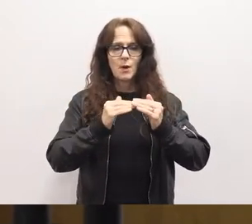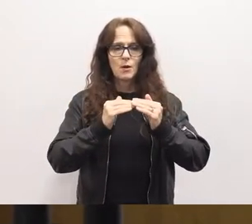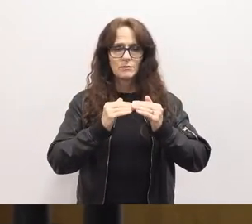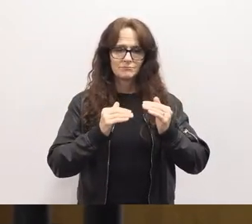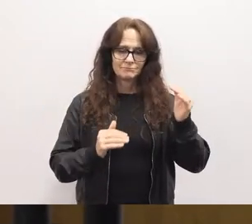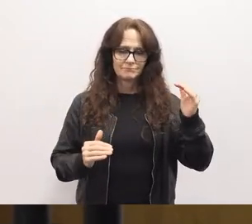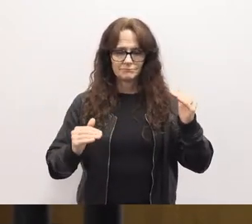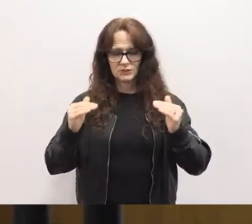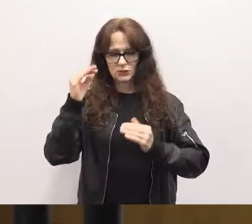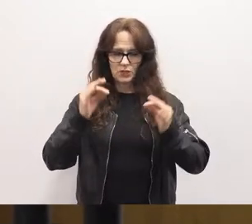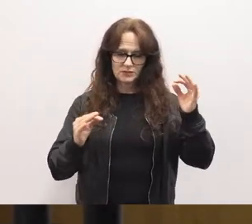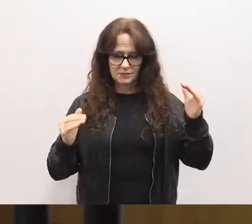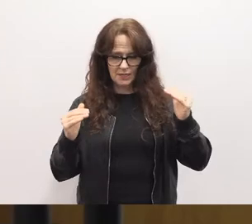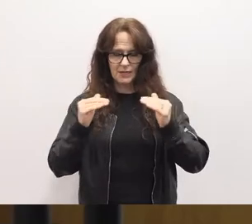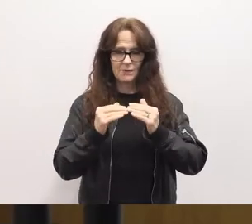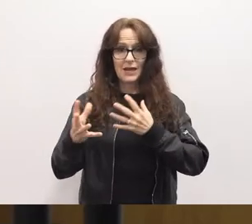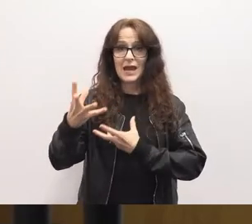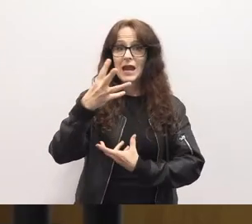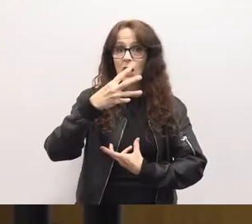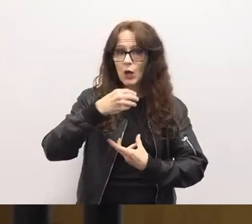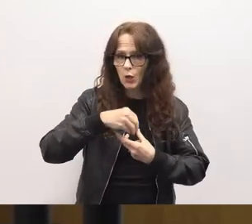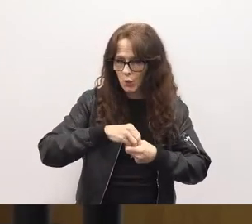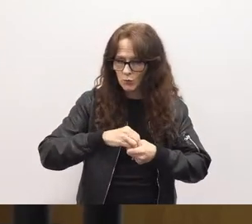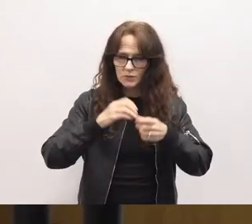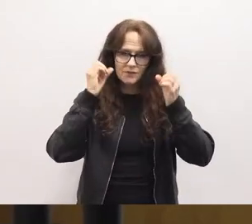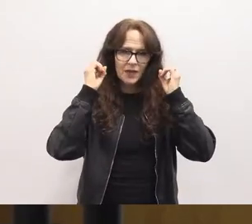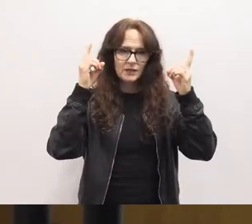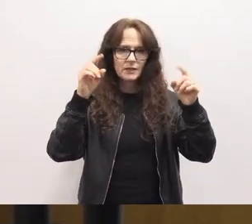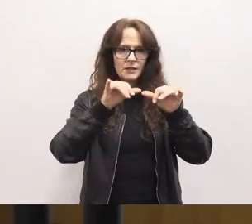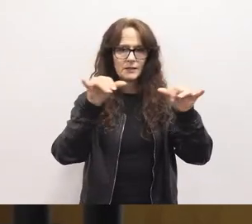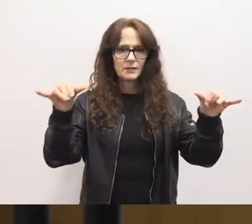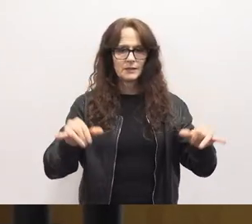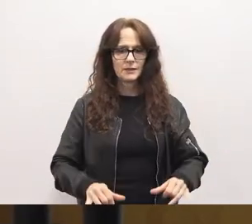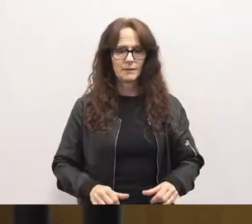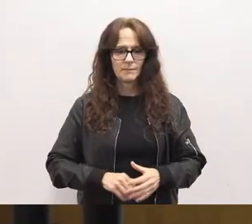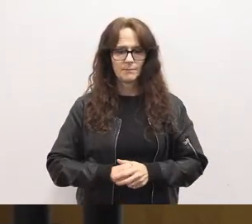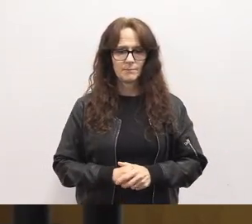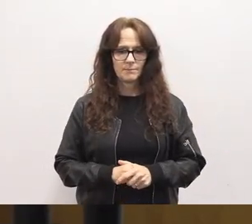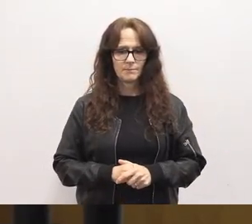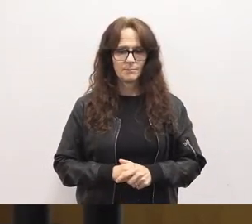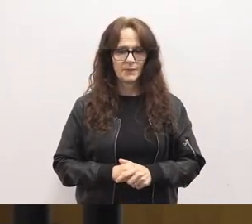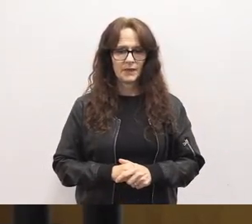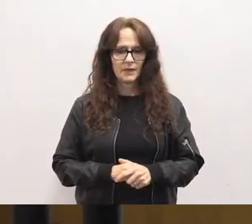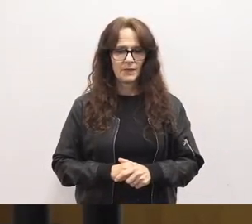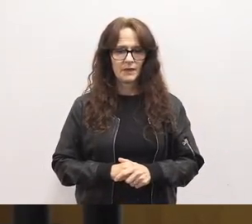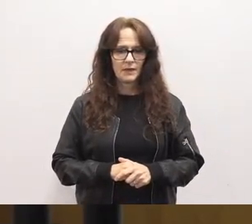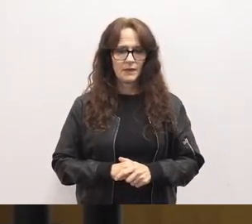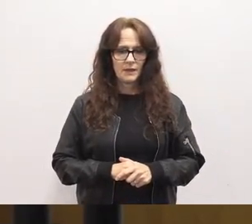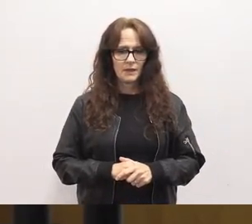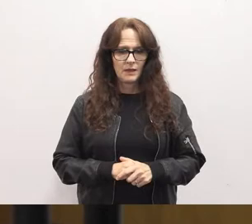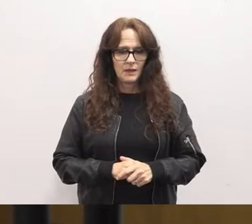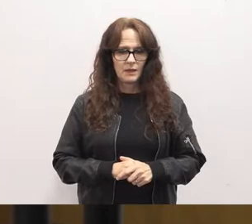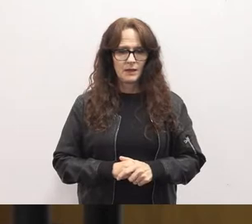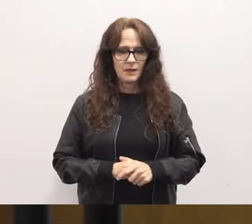equitable, and inclusive educational system. I